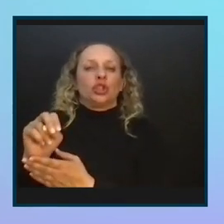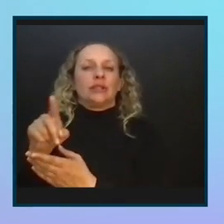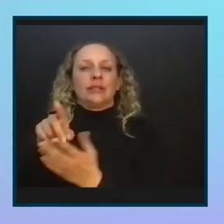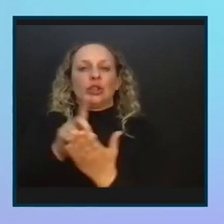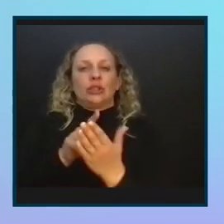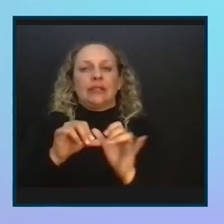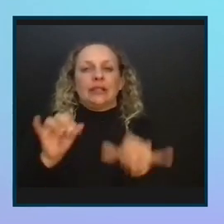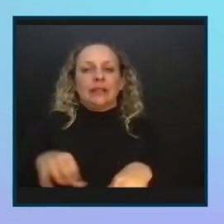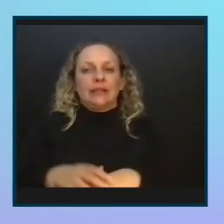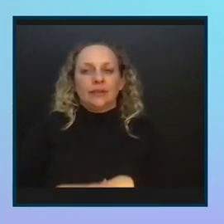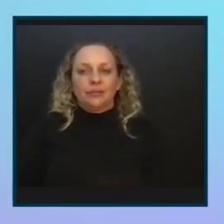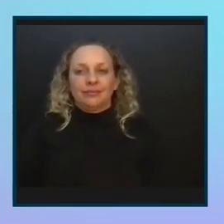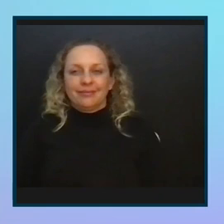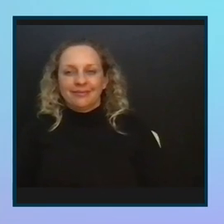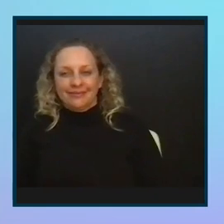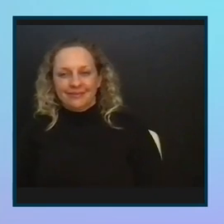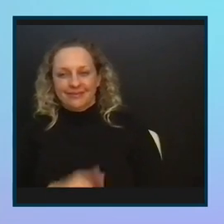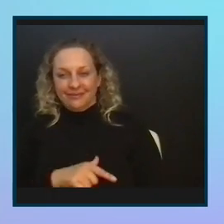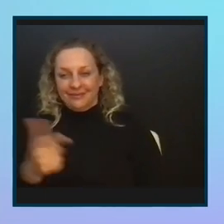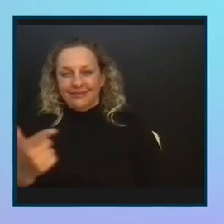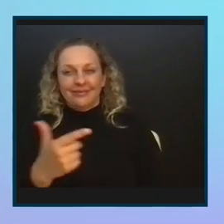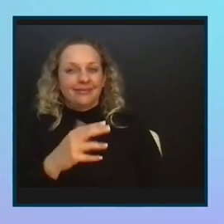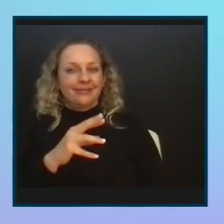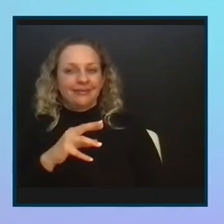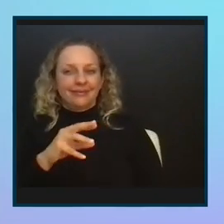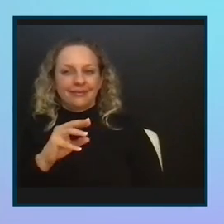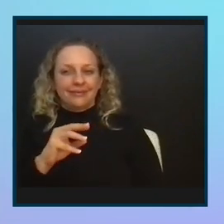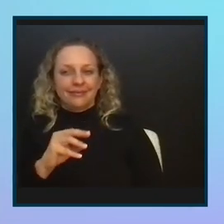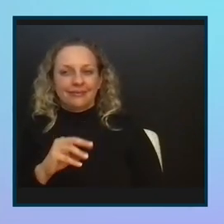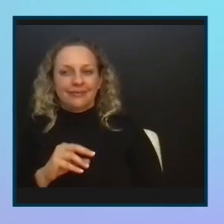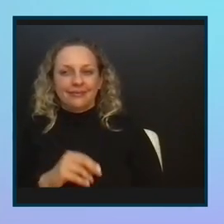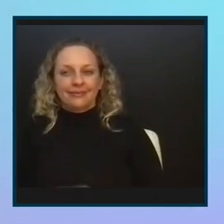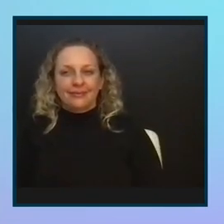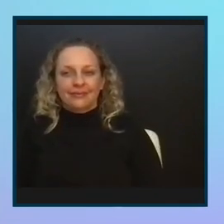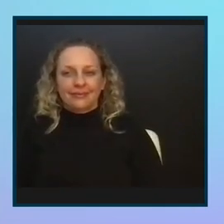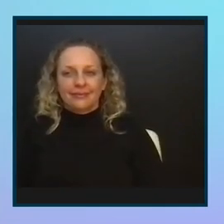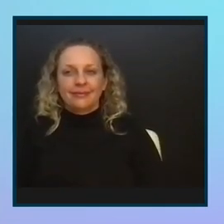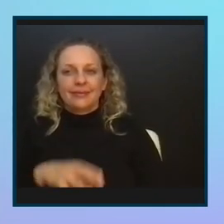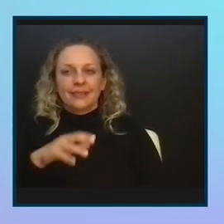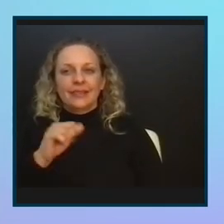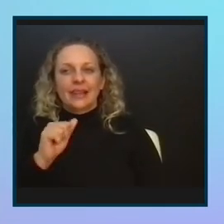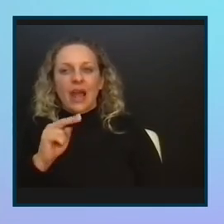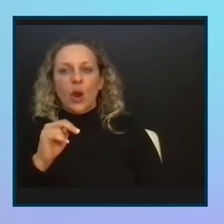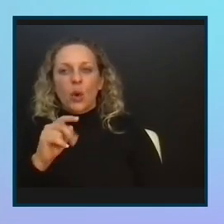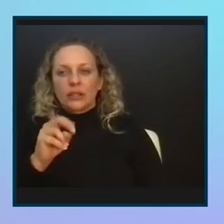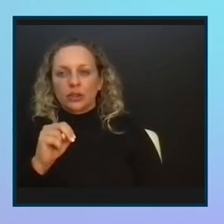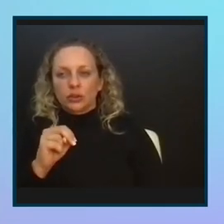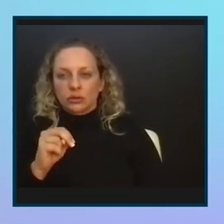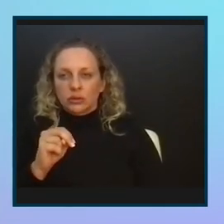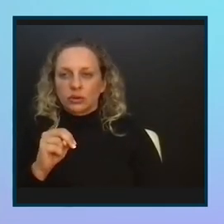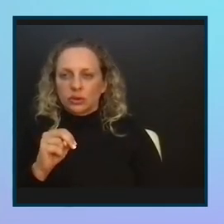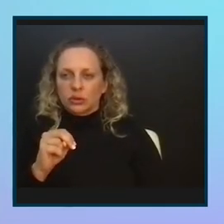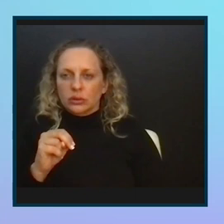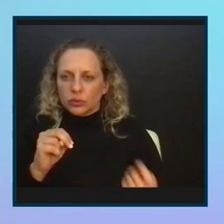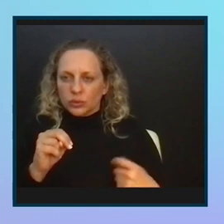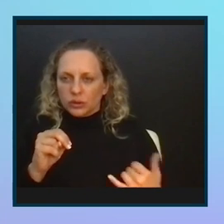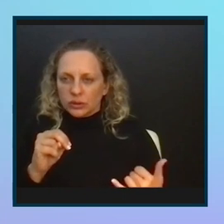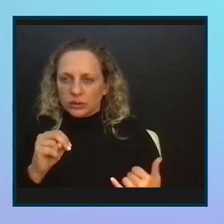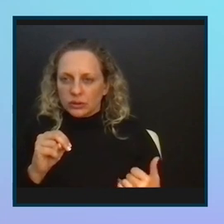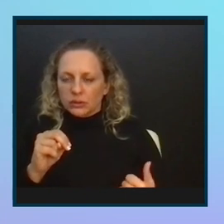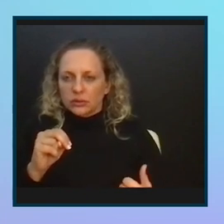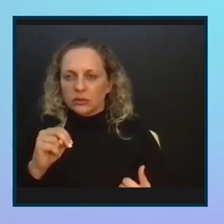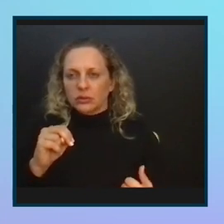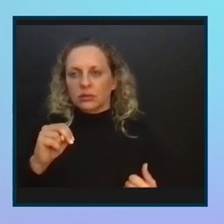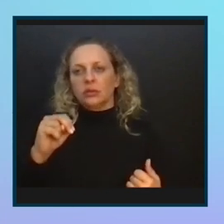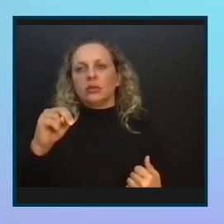Go ahead. Sure. The accessibility annotations happen more within the design teams and